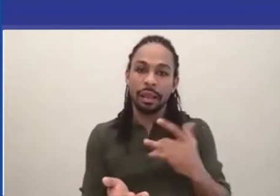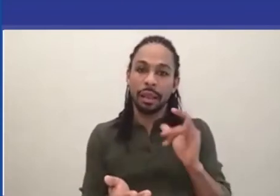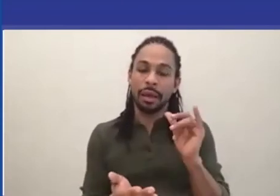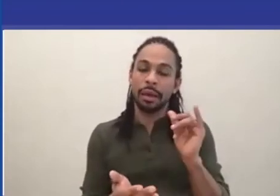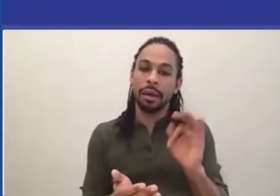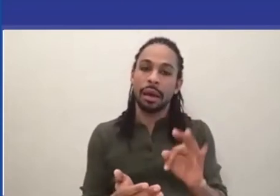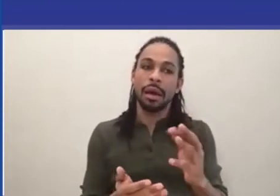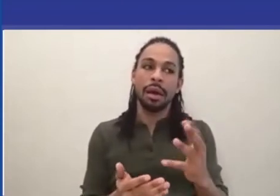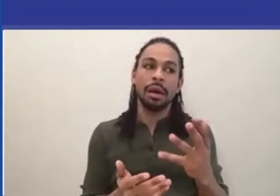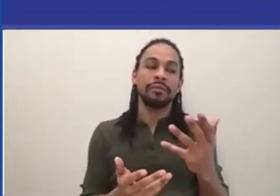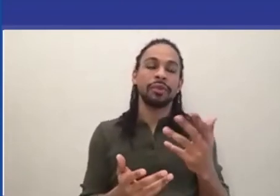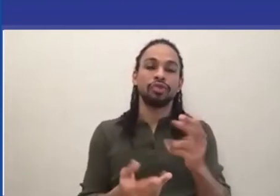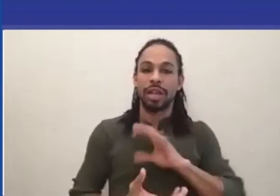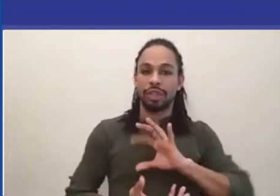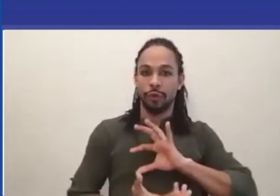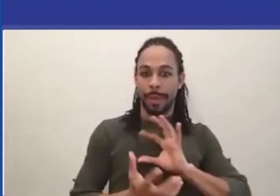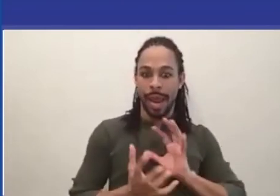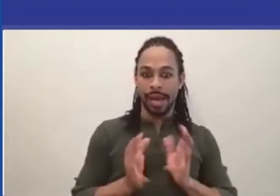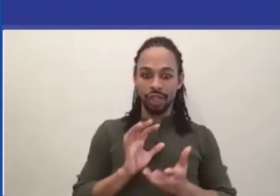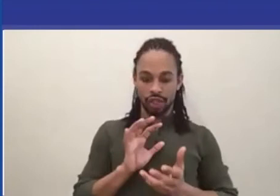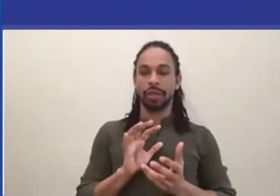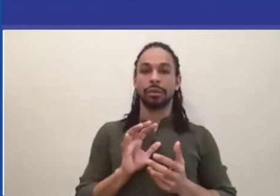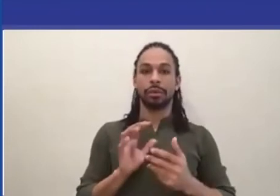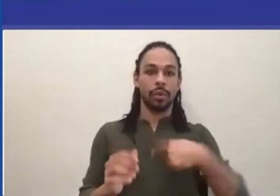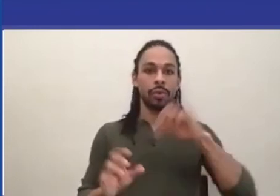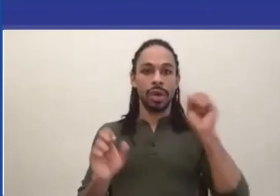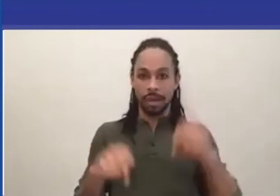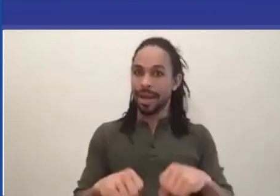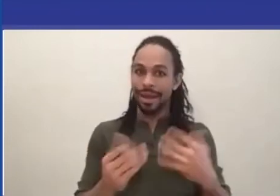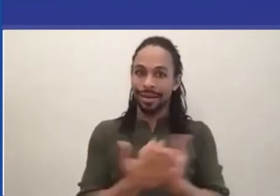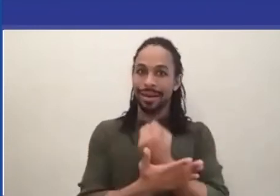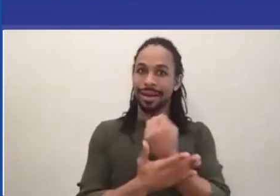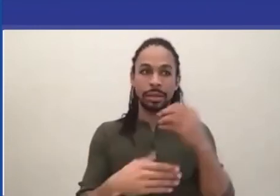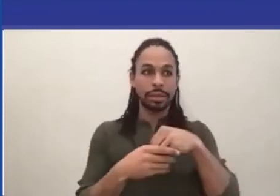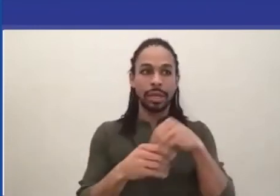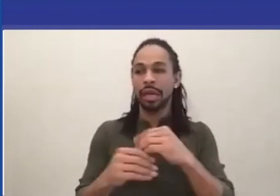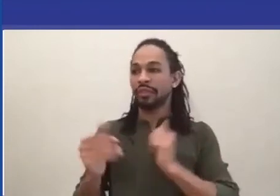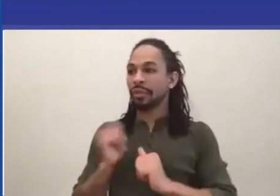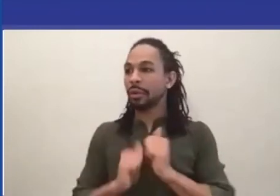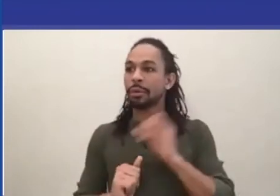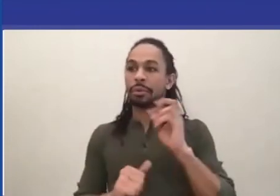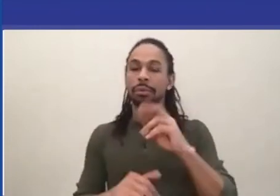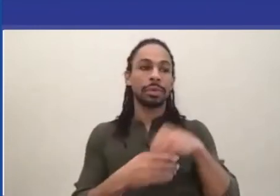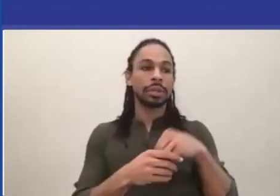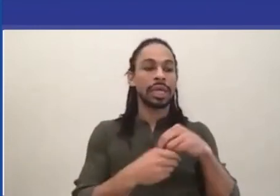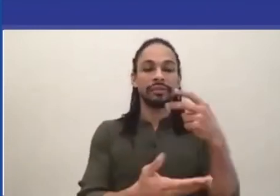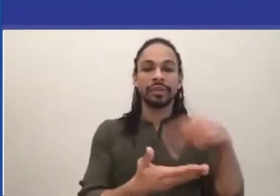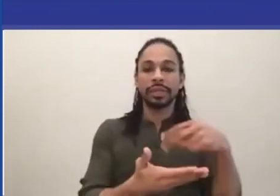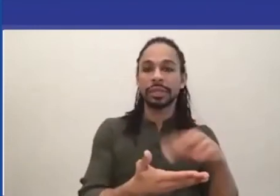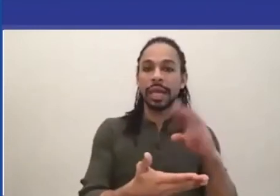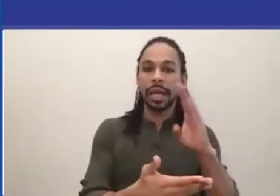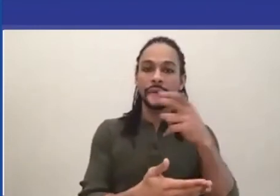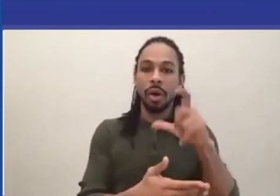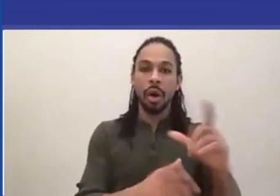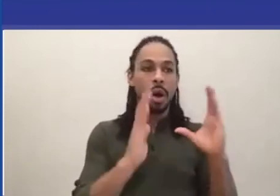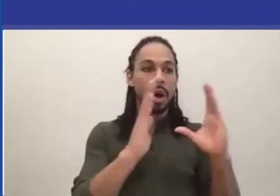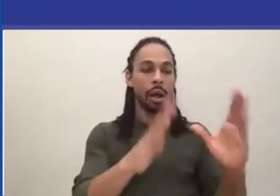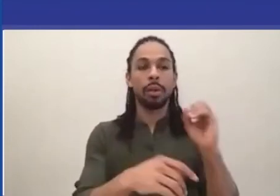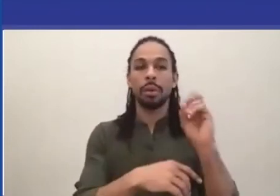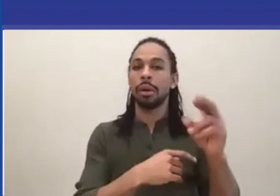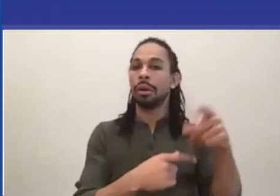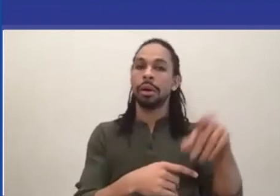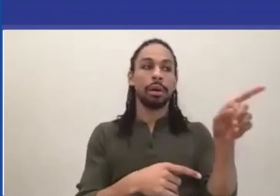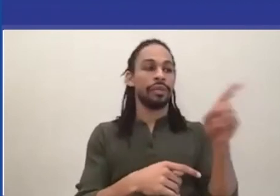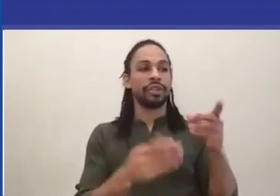have inside of a theater or inside of a dance hall or on the streets of Brooklyn, that we could actually enjoy